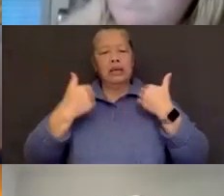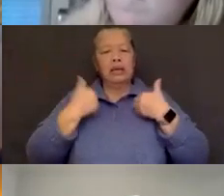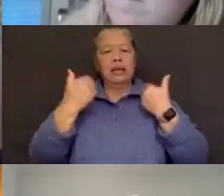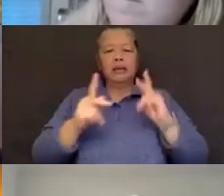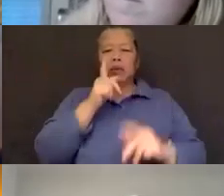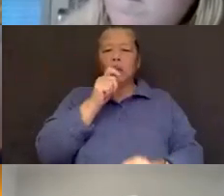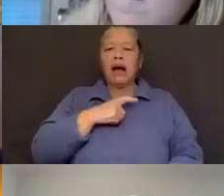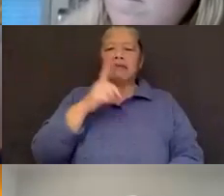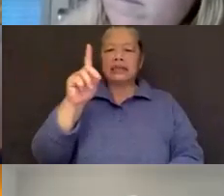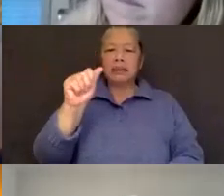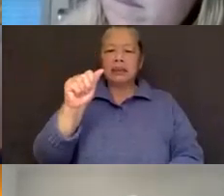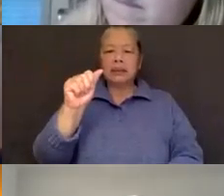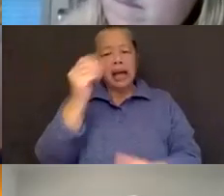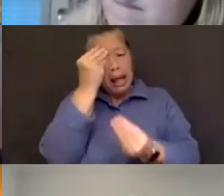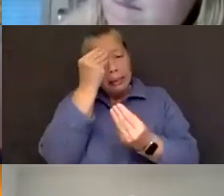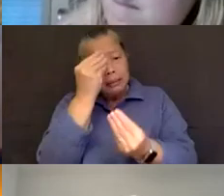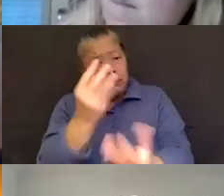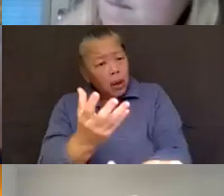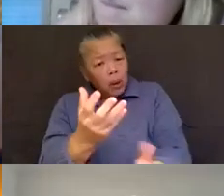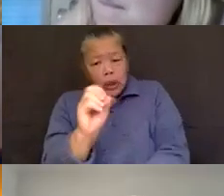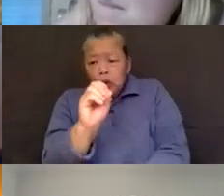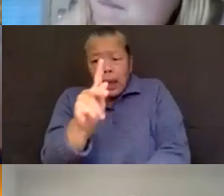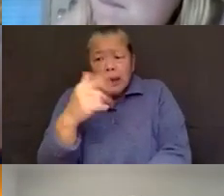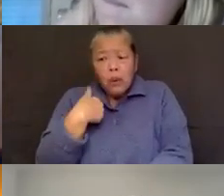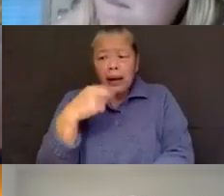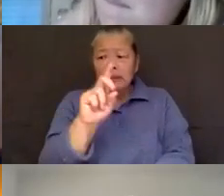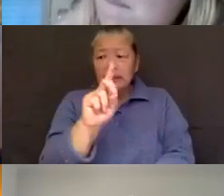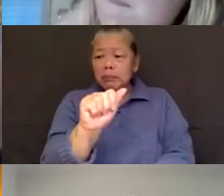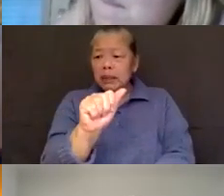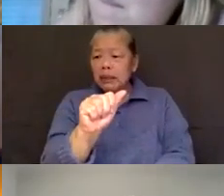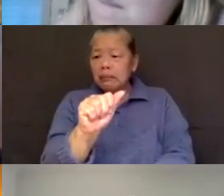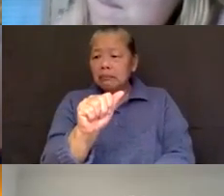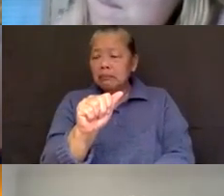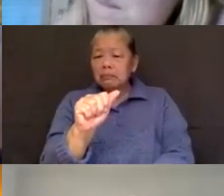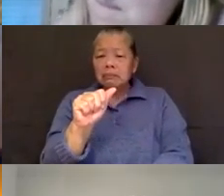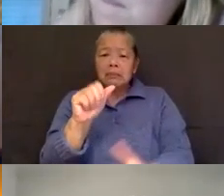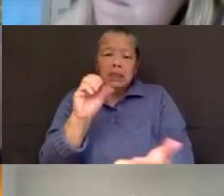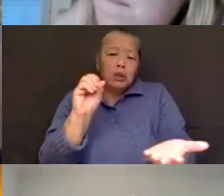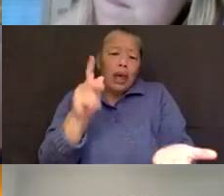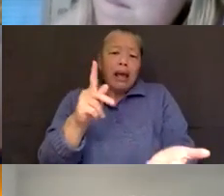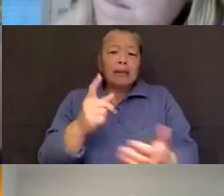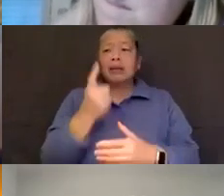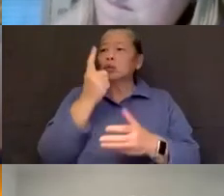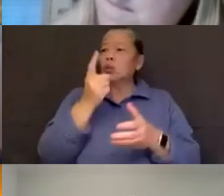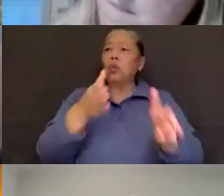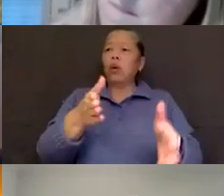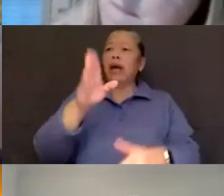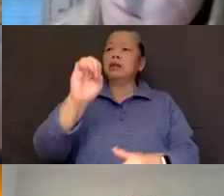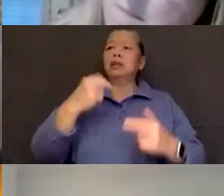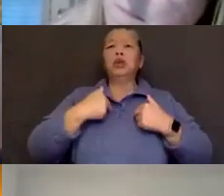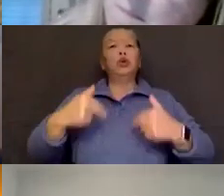let them know it's okay to be disabled, that this is... Mm-hmm. This is one of the many varieties of being human that are out